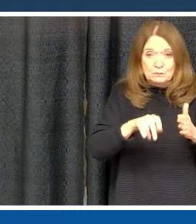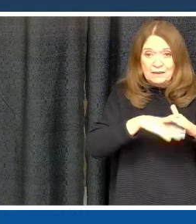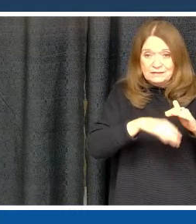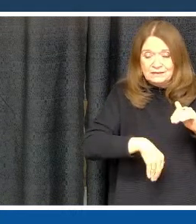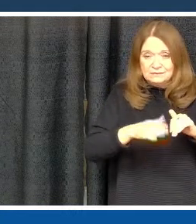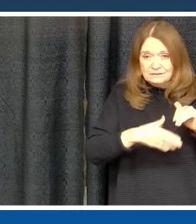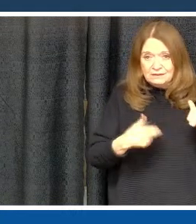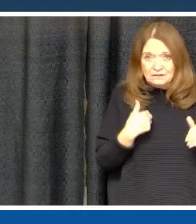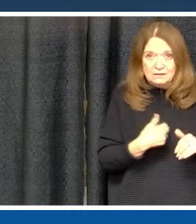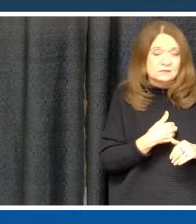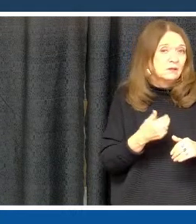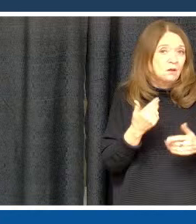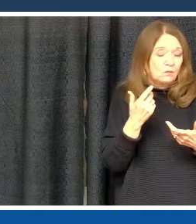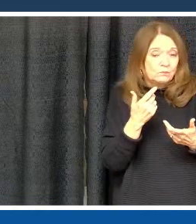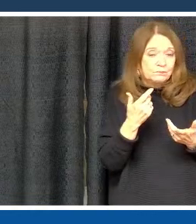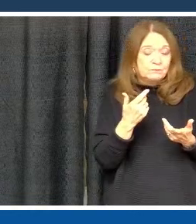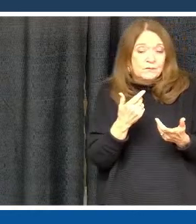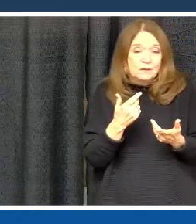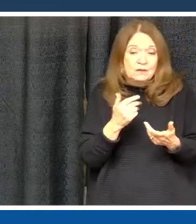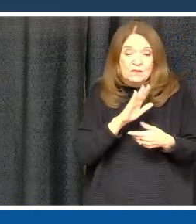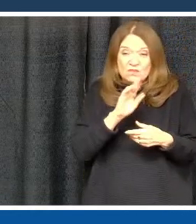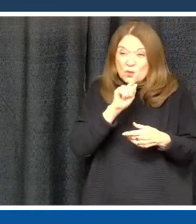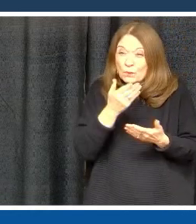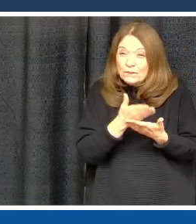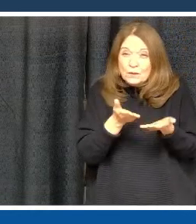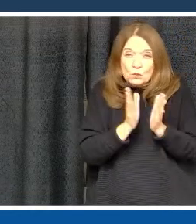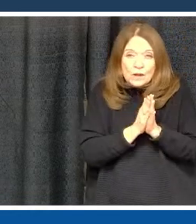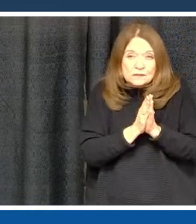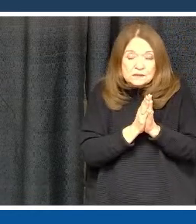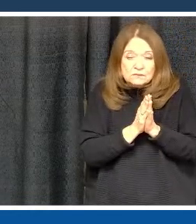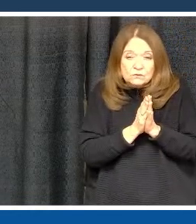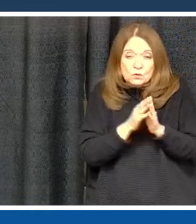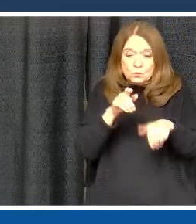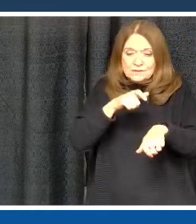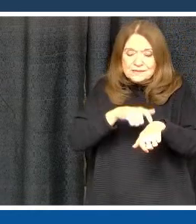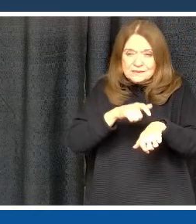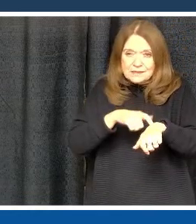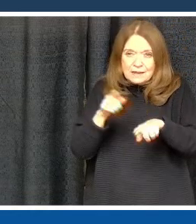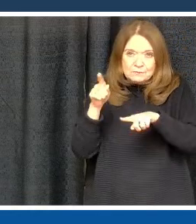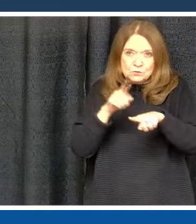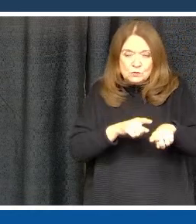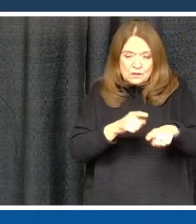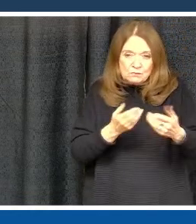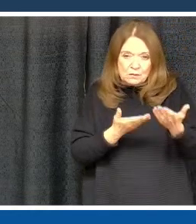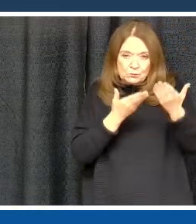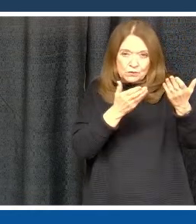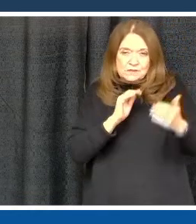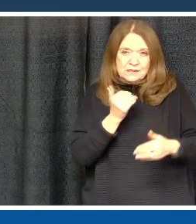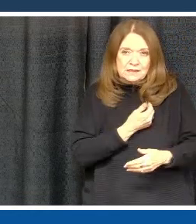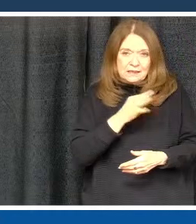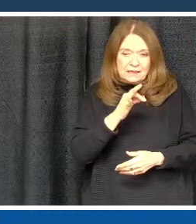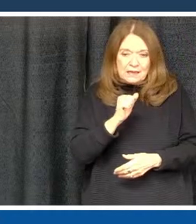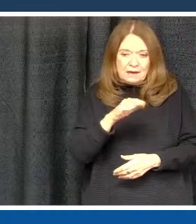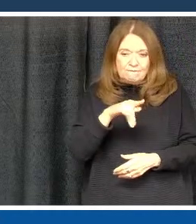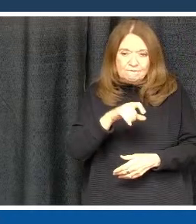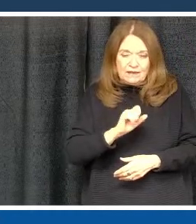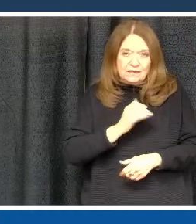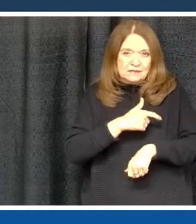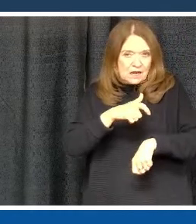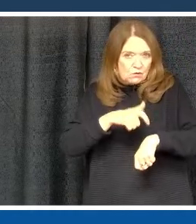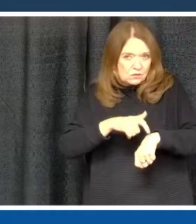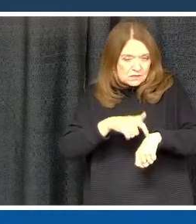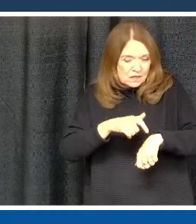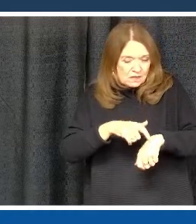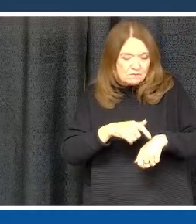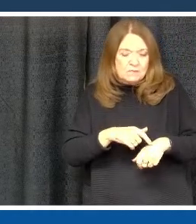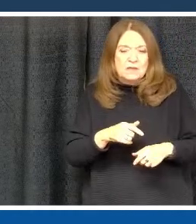So with that said, all we're asking for was a time to come and present our facts, our time to get in front of you. I